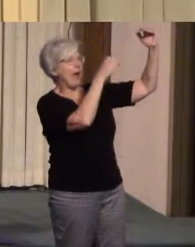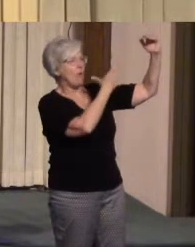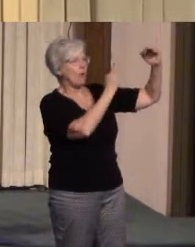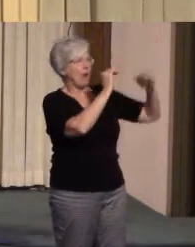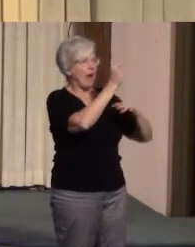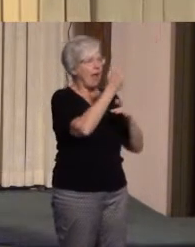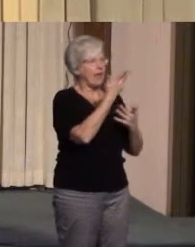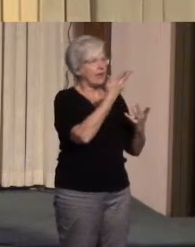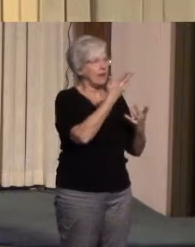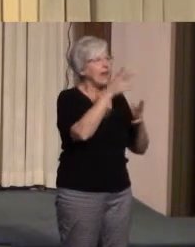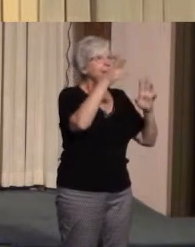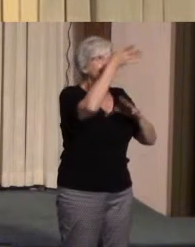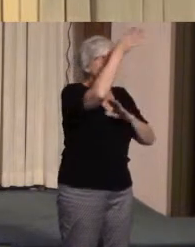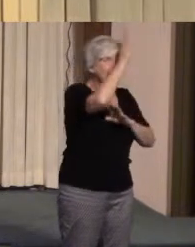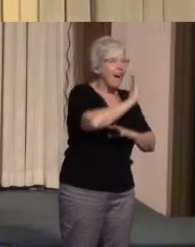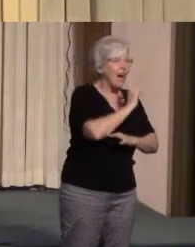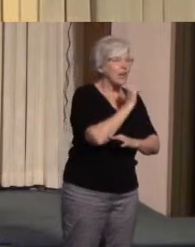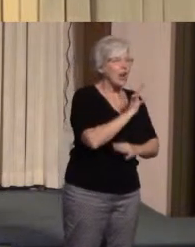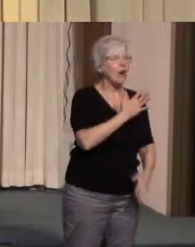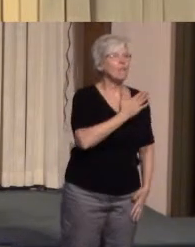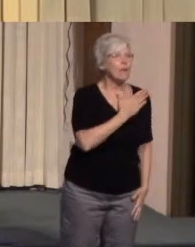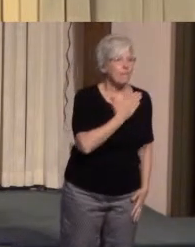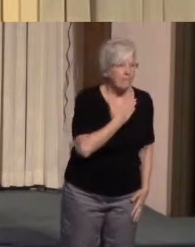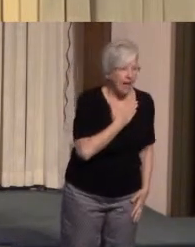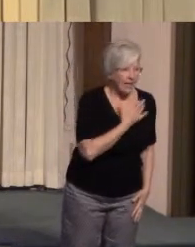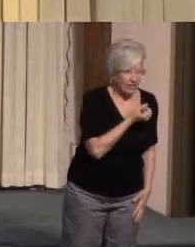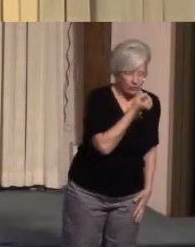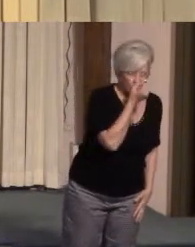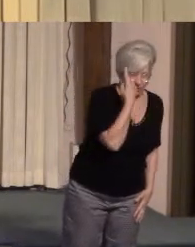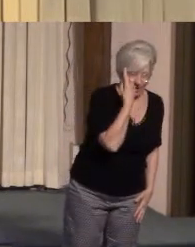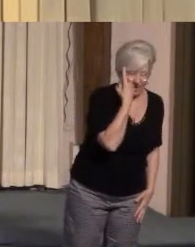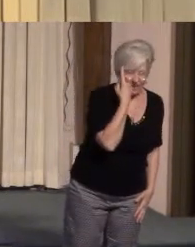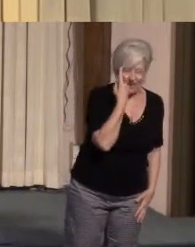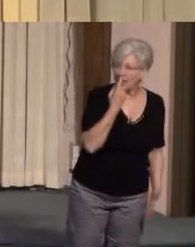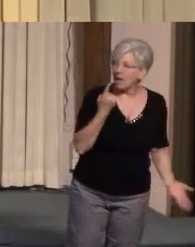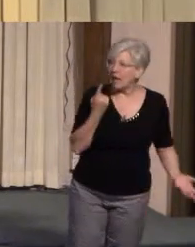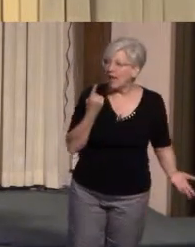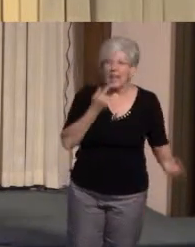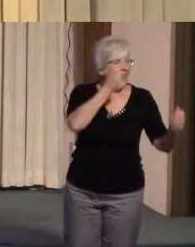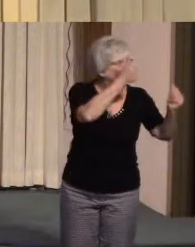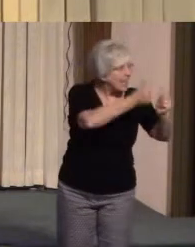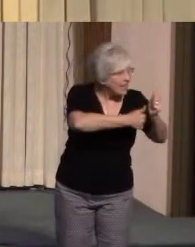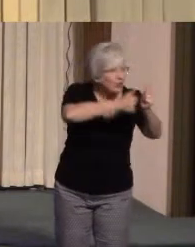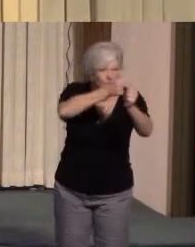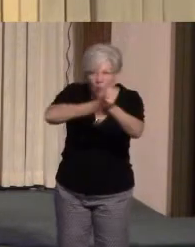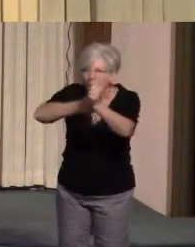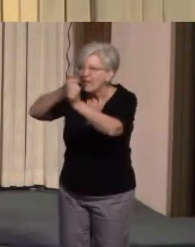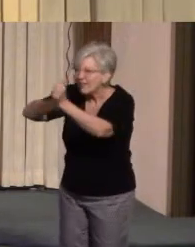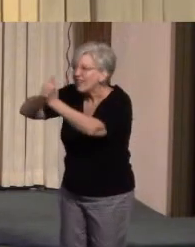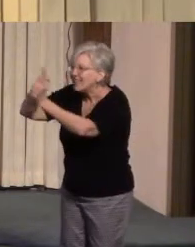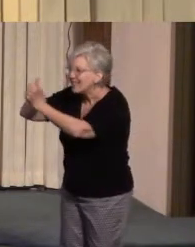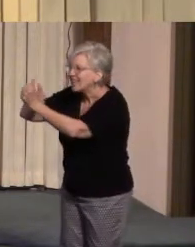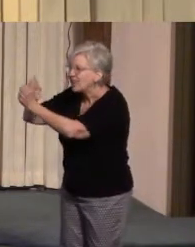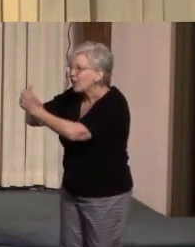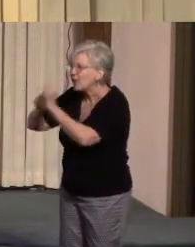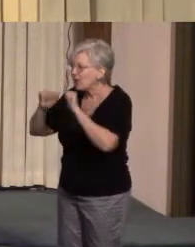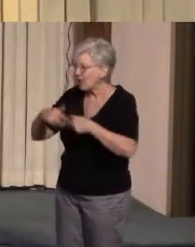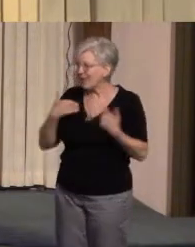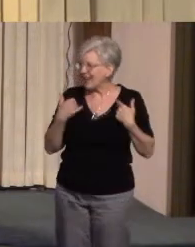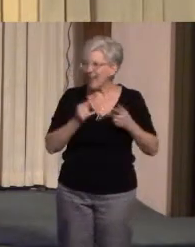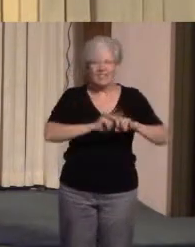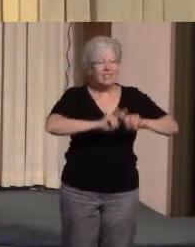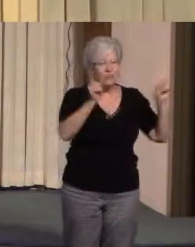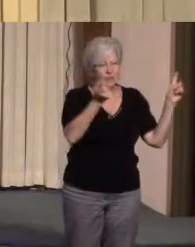understanding. You know, it's very egalitarian. You know, we could all have, every last one of us sitting in this room could